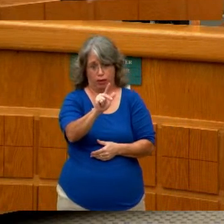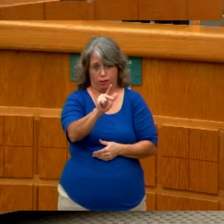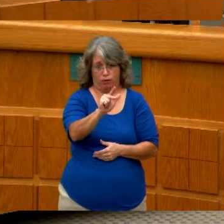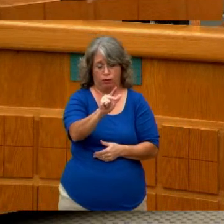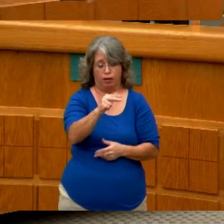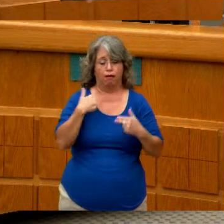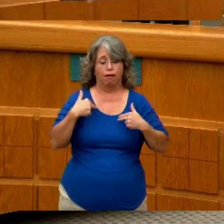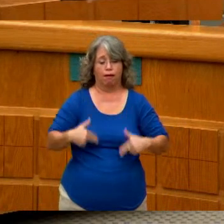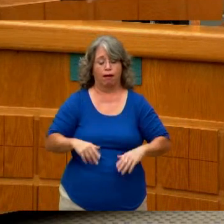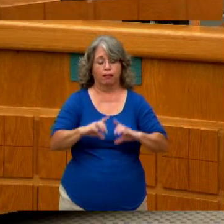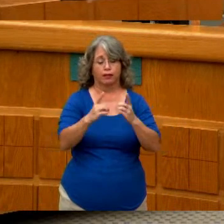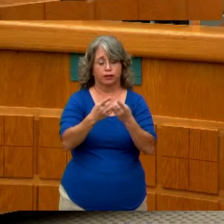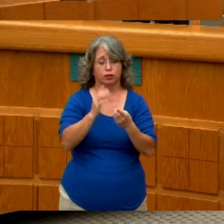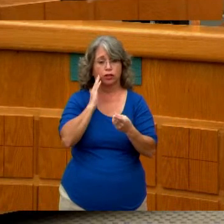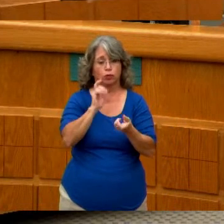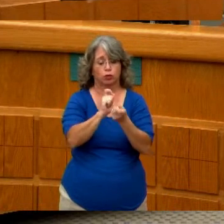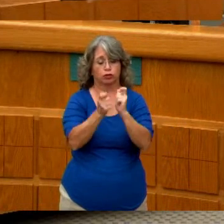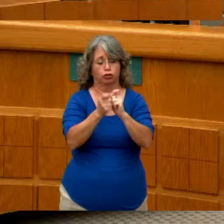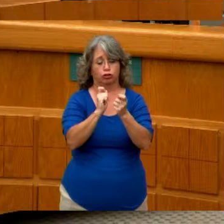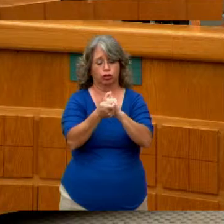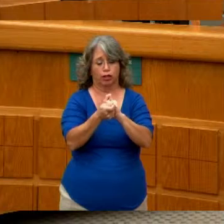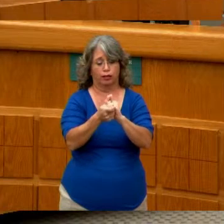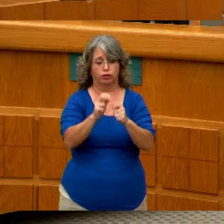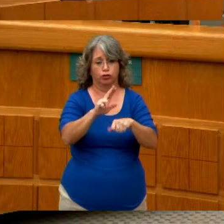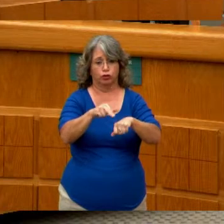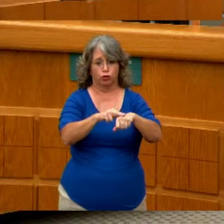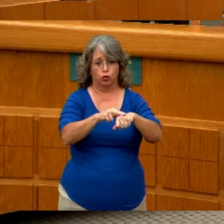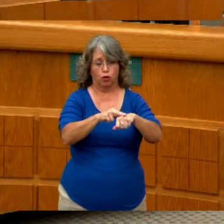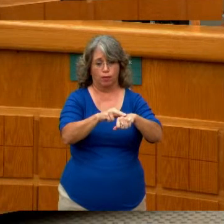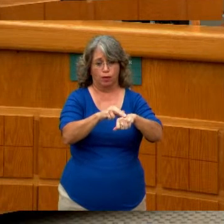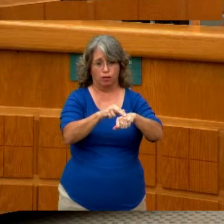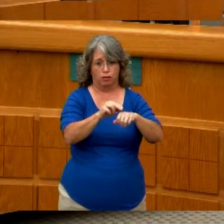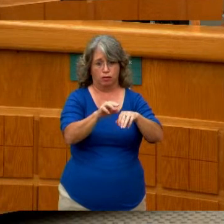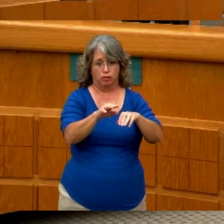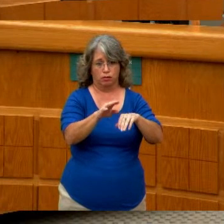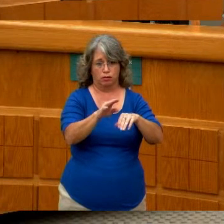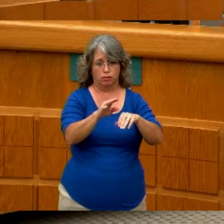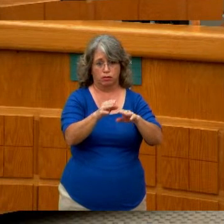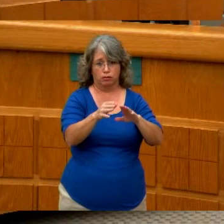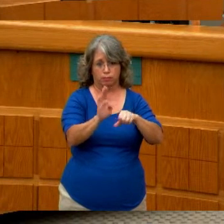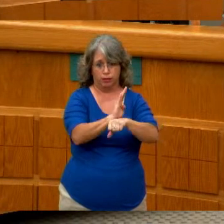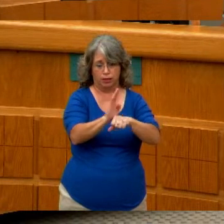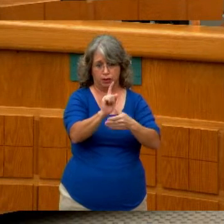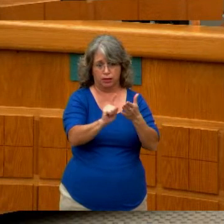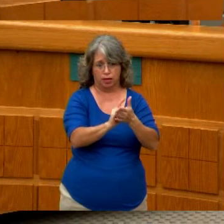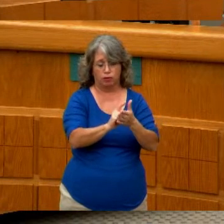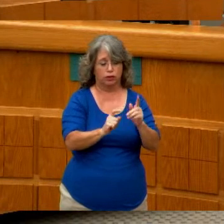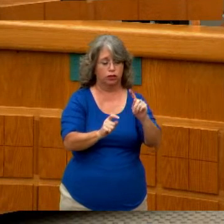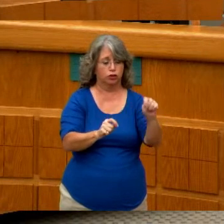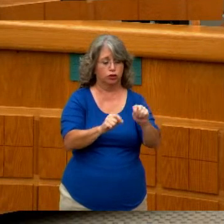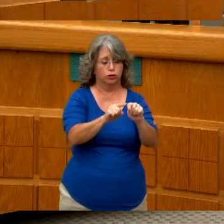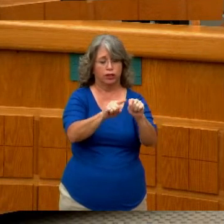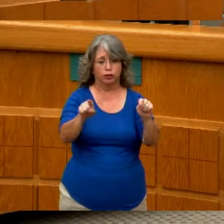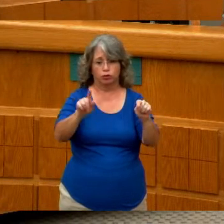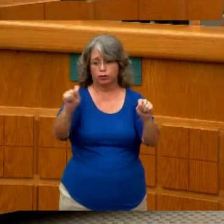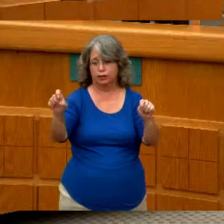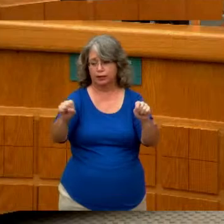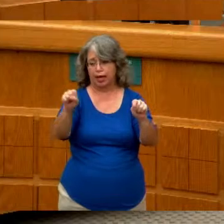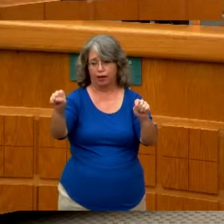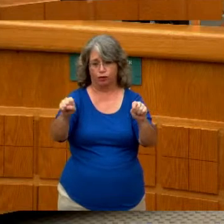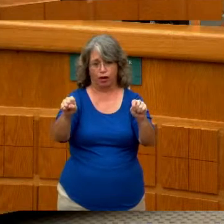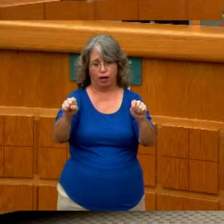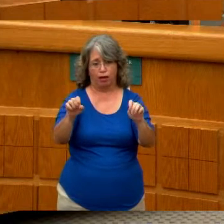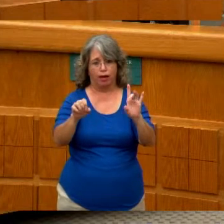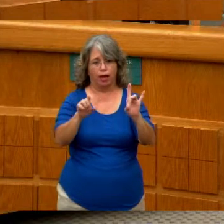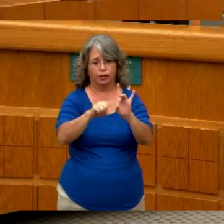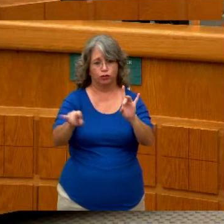Starting November 23rd, next week, the health district will change its normal operating schedule to Tuesday to Saturday